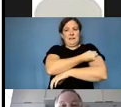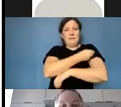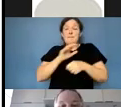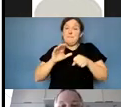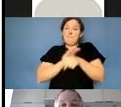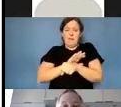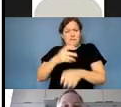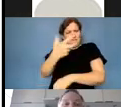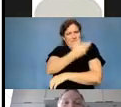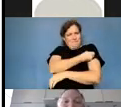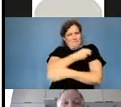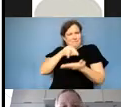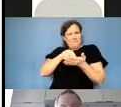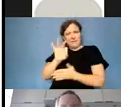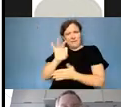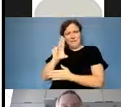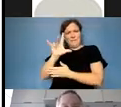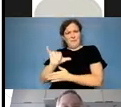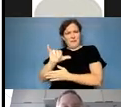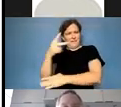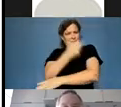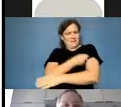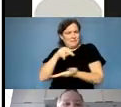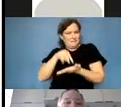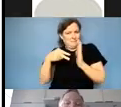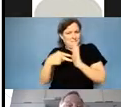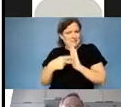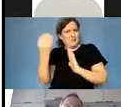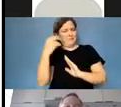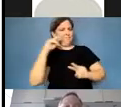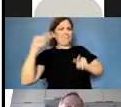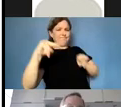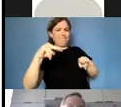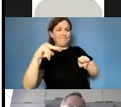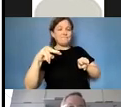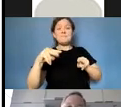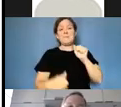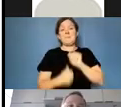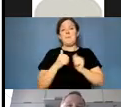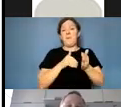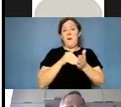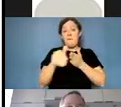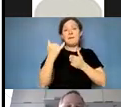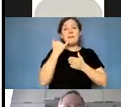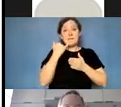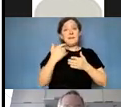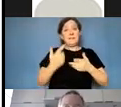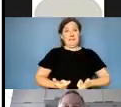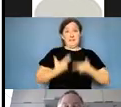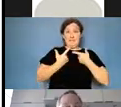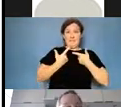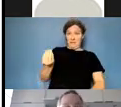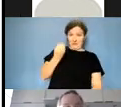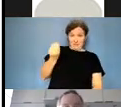to understand what it means to be fully vaccinated in Ontario. So the most common circumstance is someone will live in